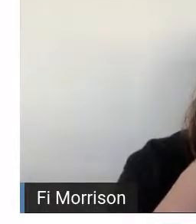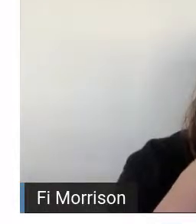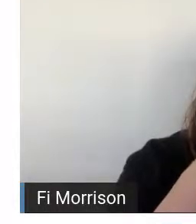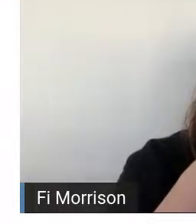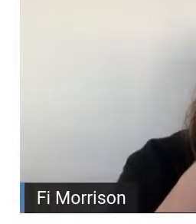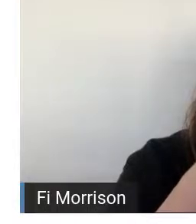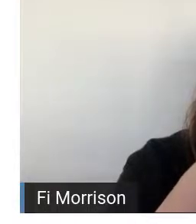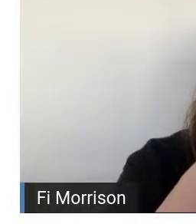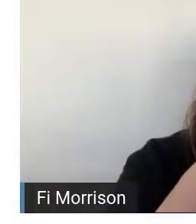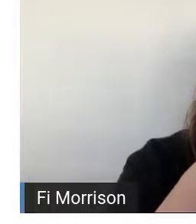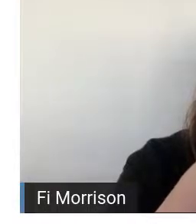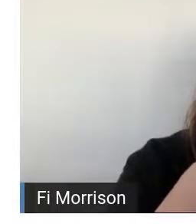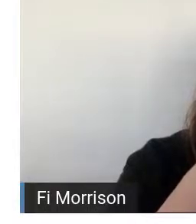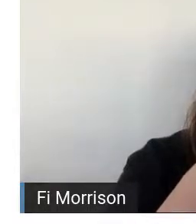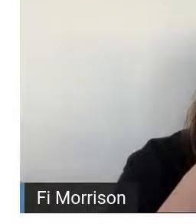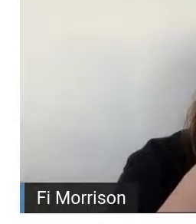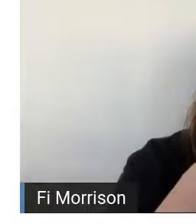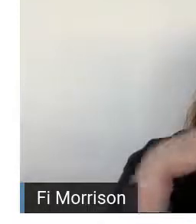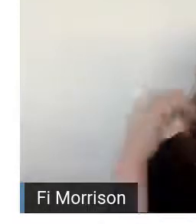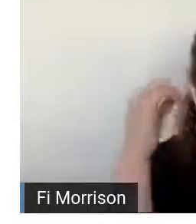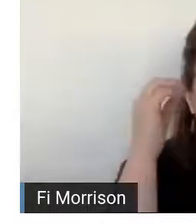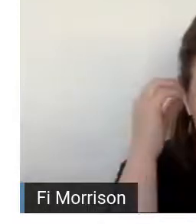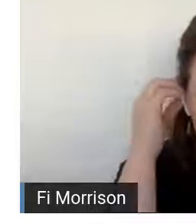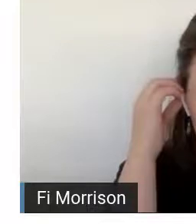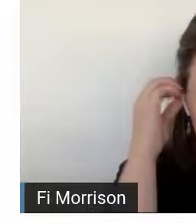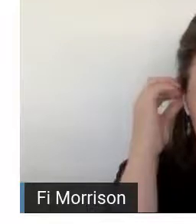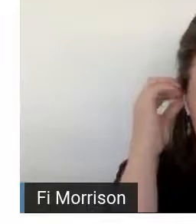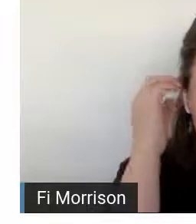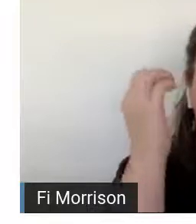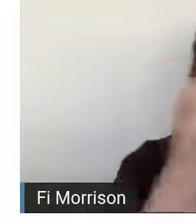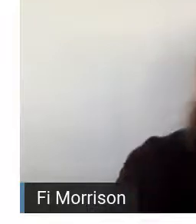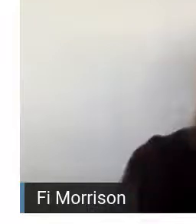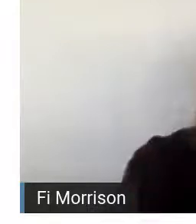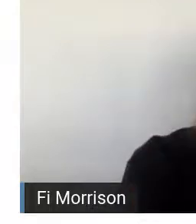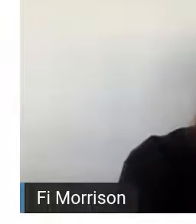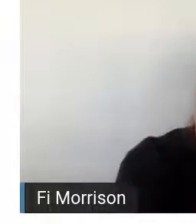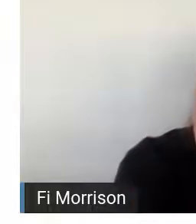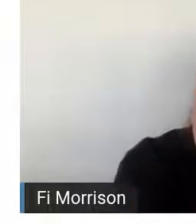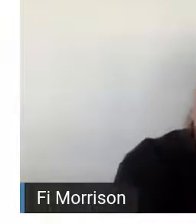one demographic of people, for starters. Also, there's quite a few,